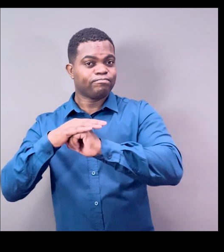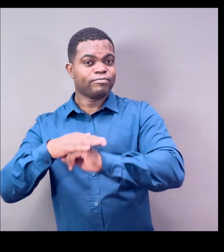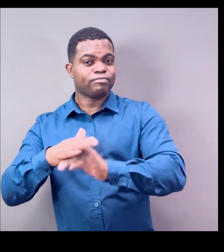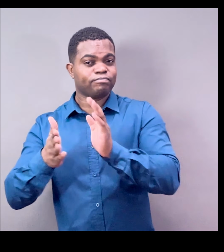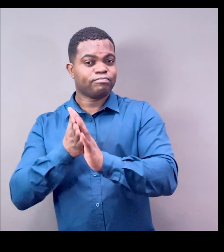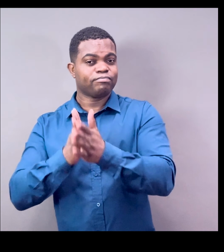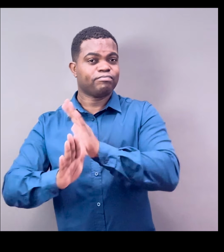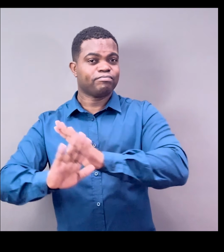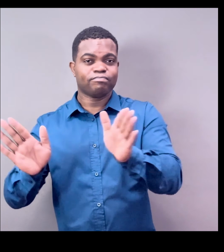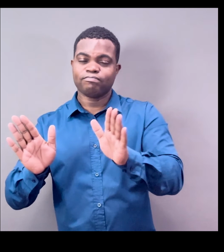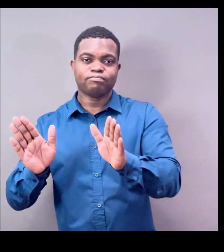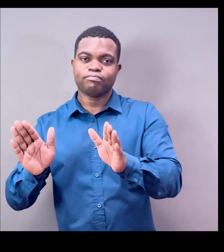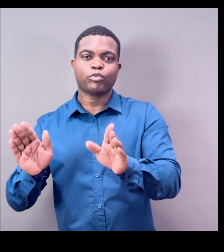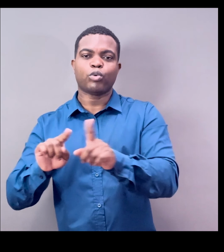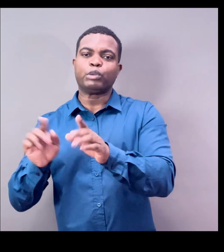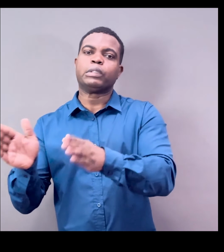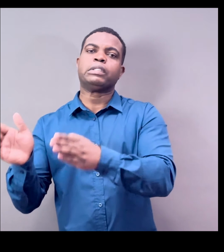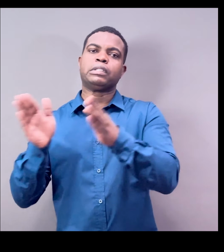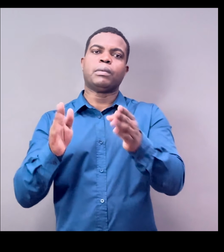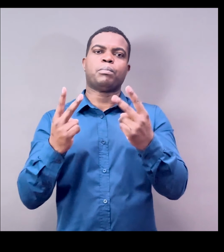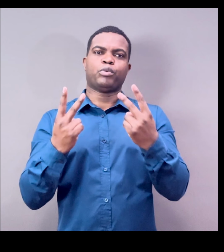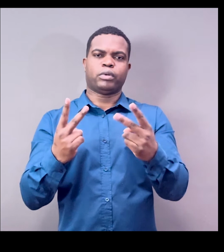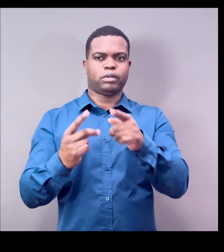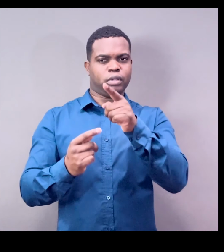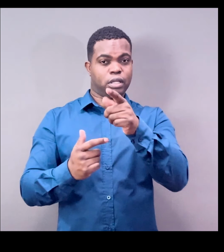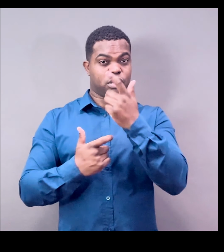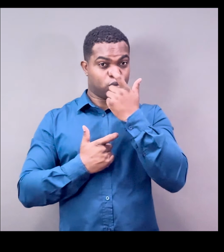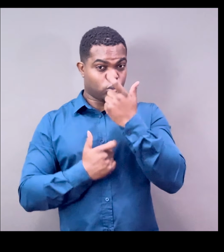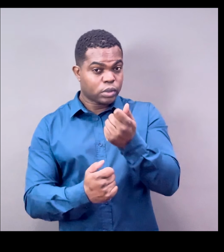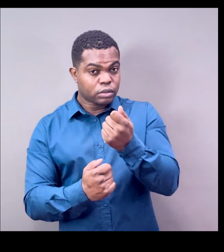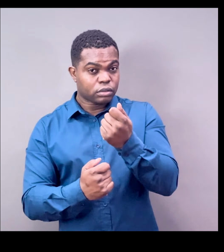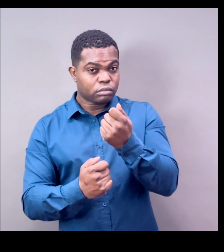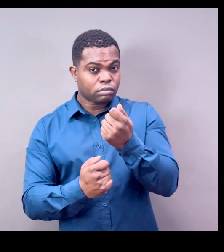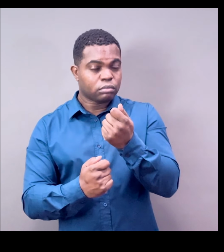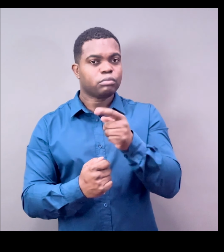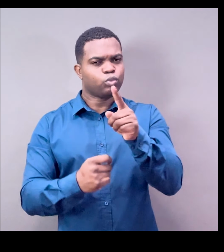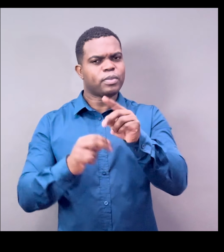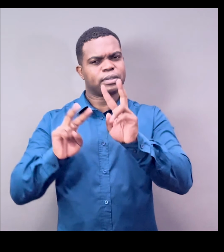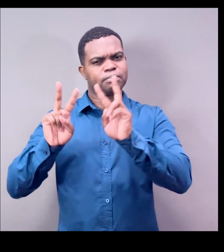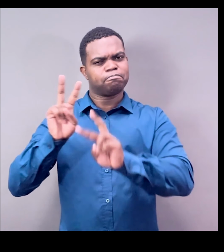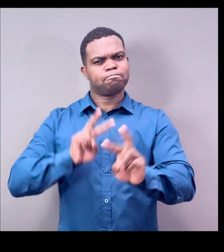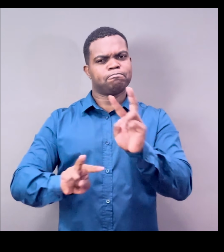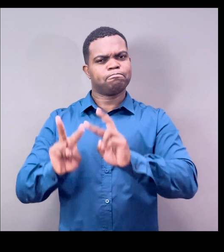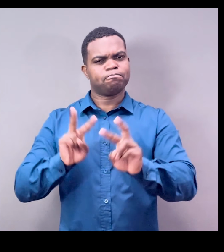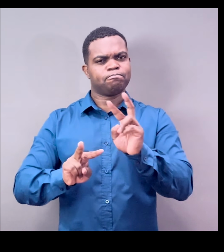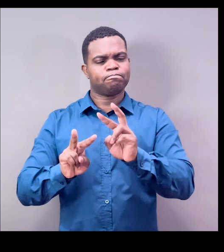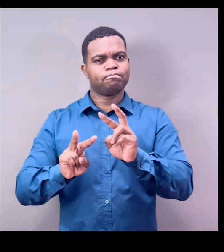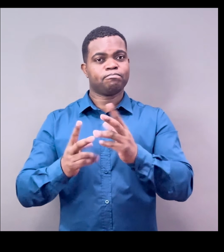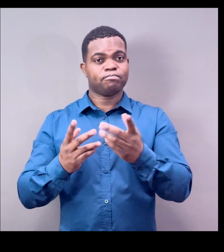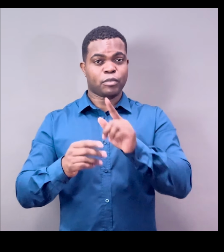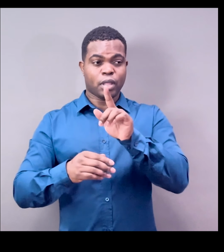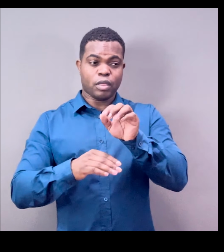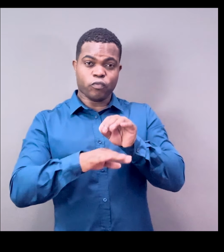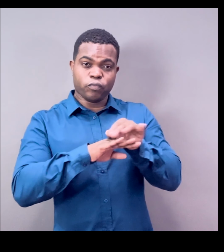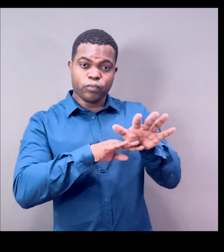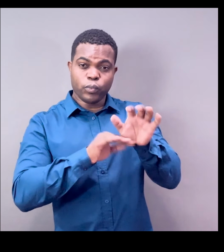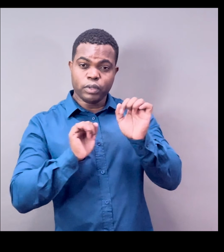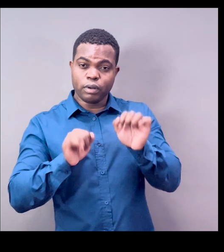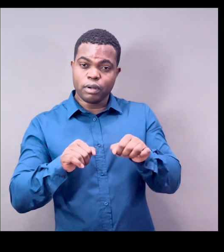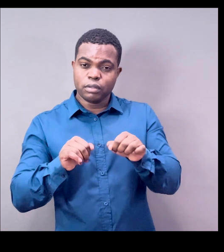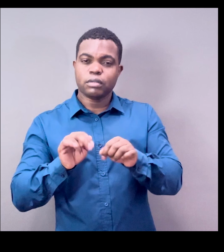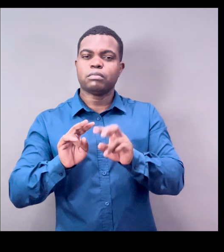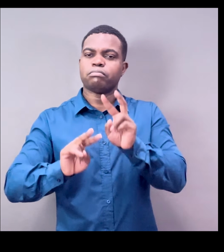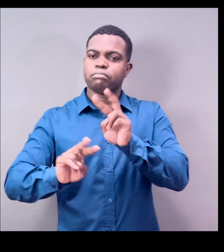also important to analyze their interests. You also need to analyze their influence and